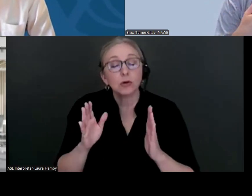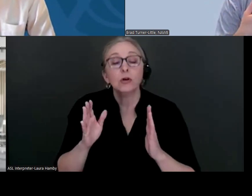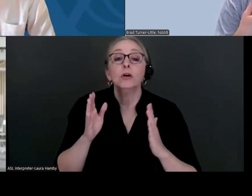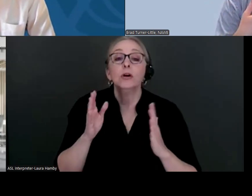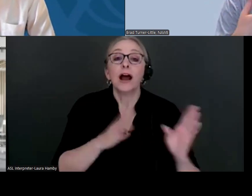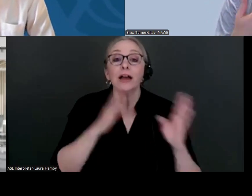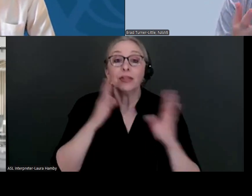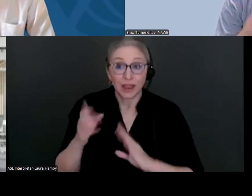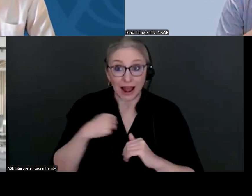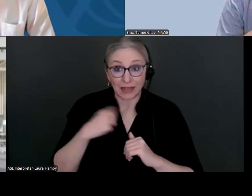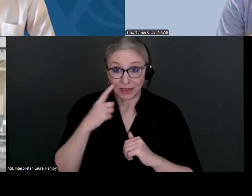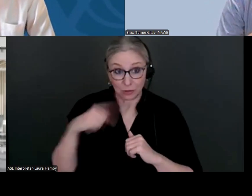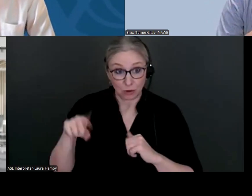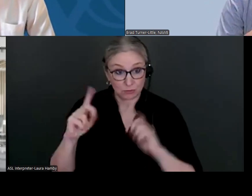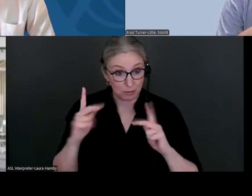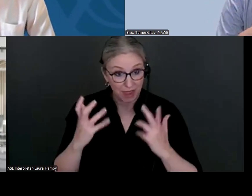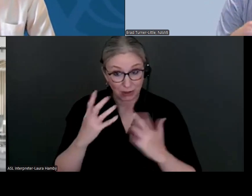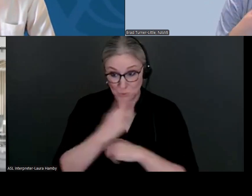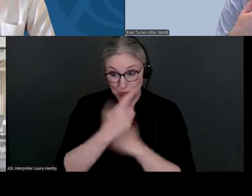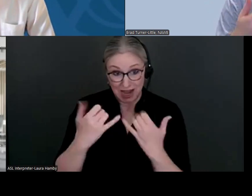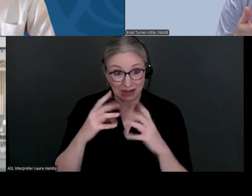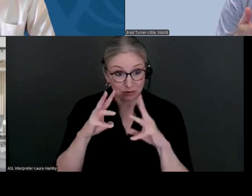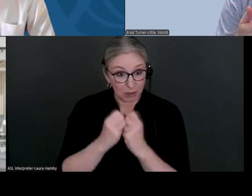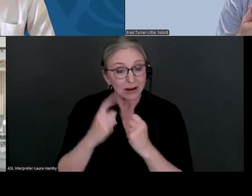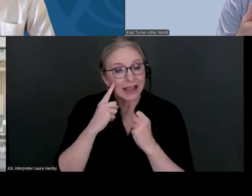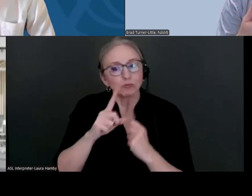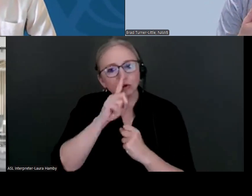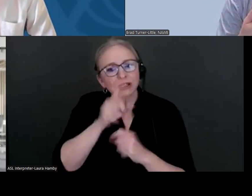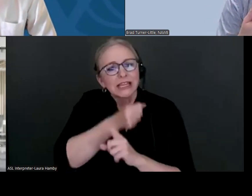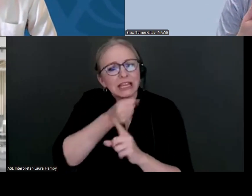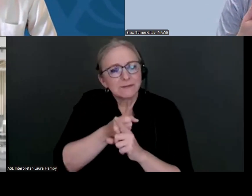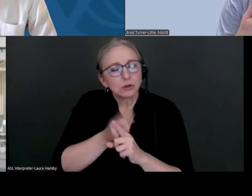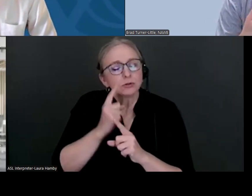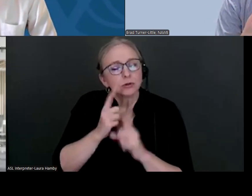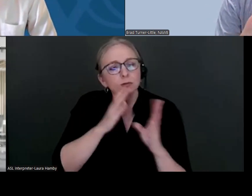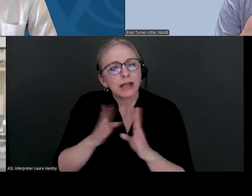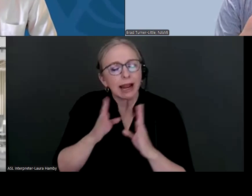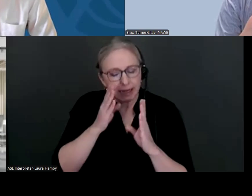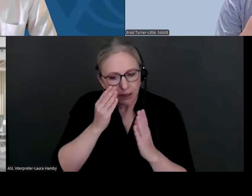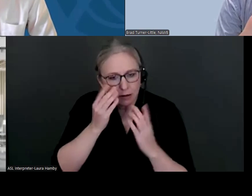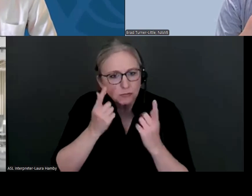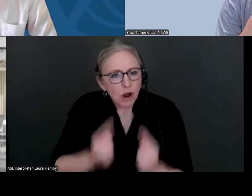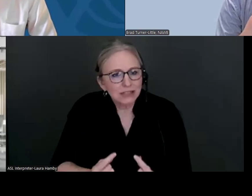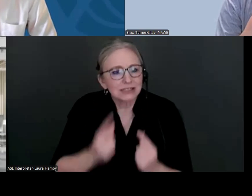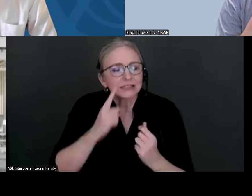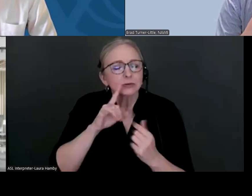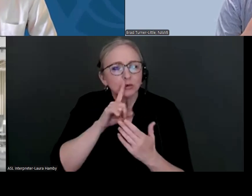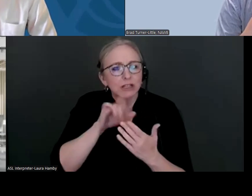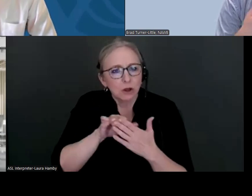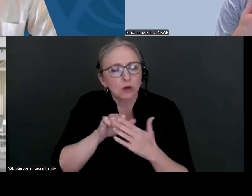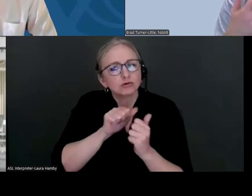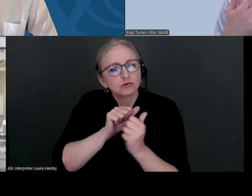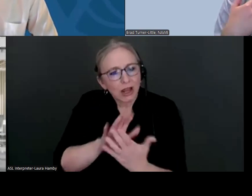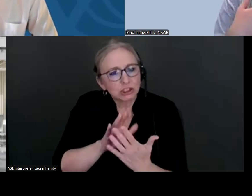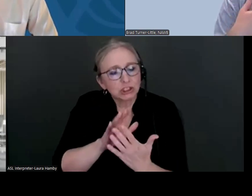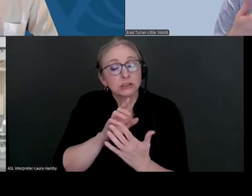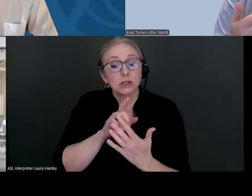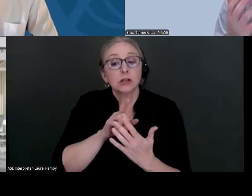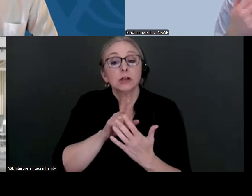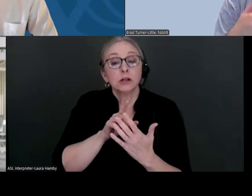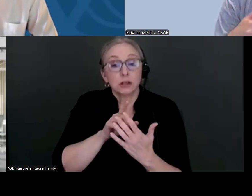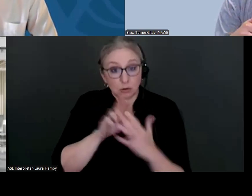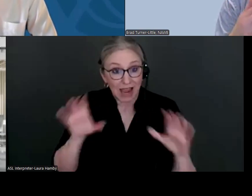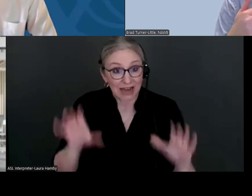think the folks who are on today's webinar can really influence those planning processes and those strategy development activities to